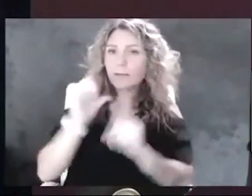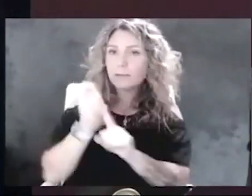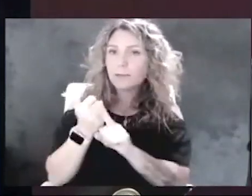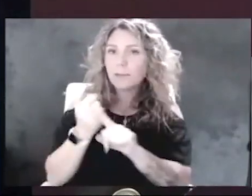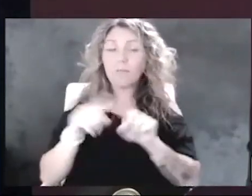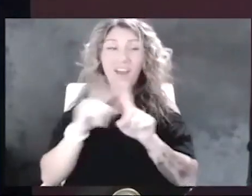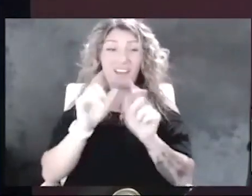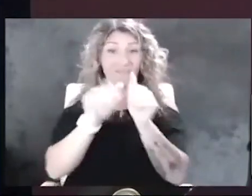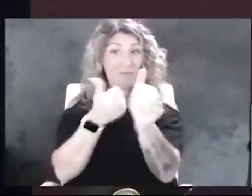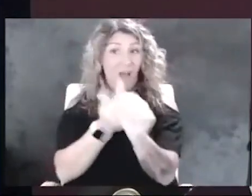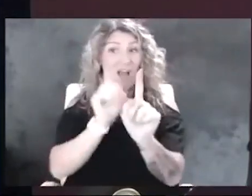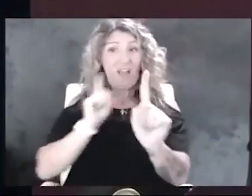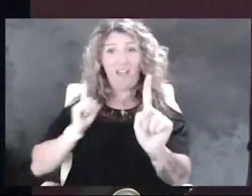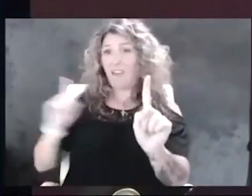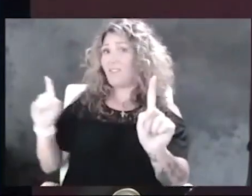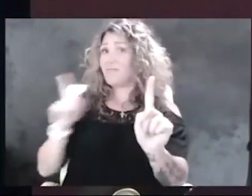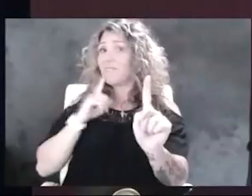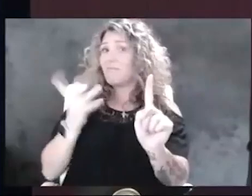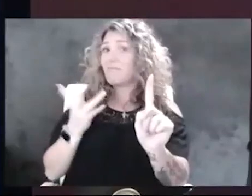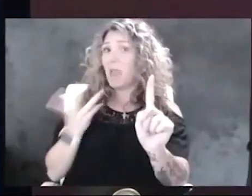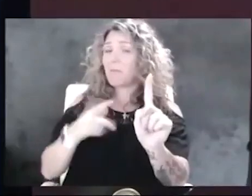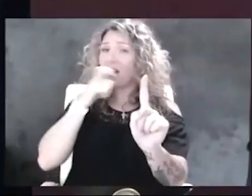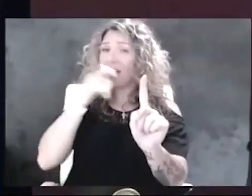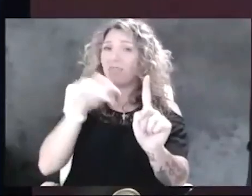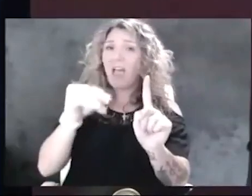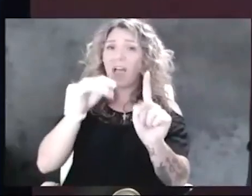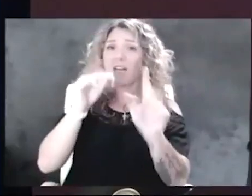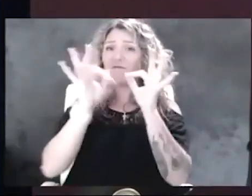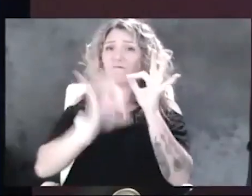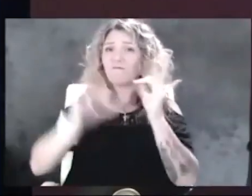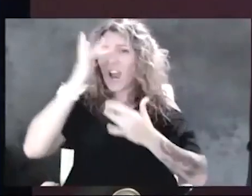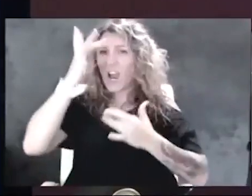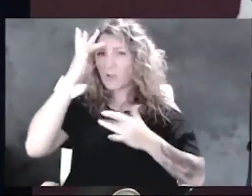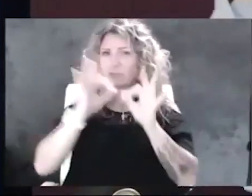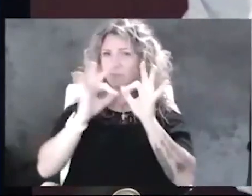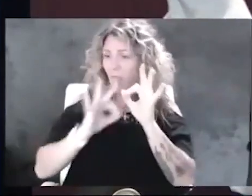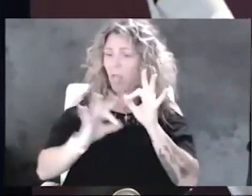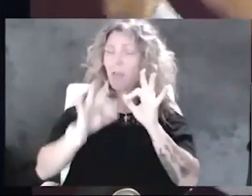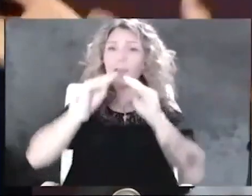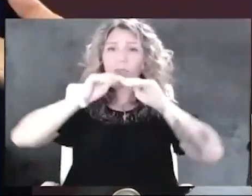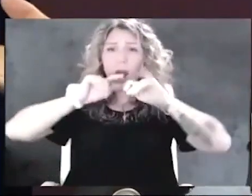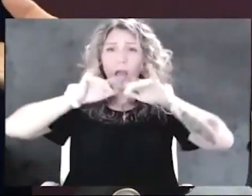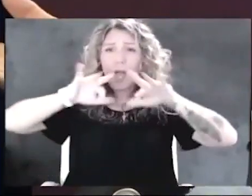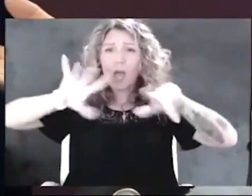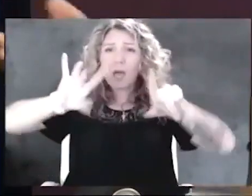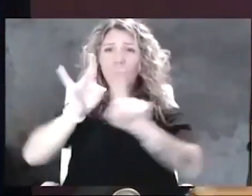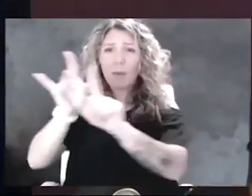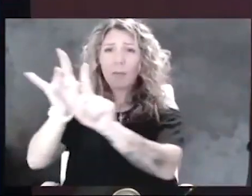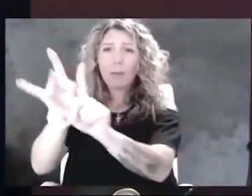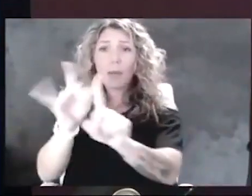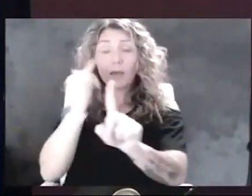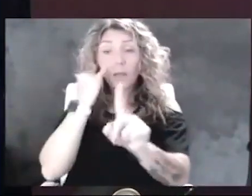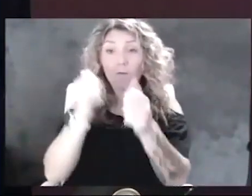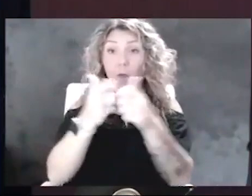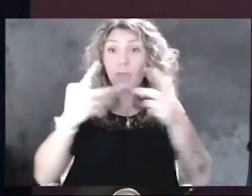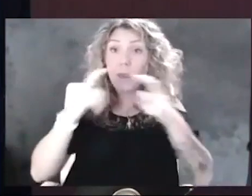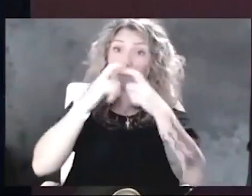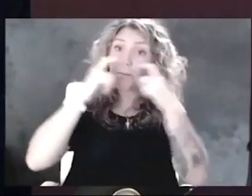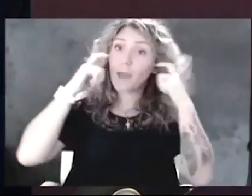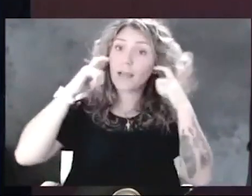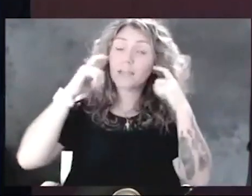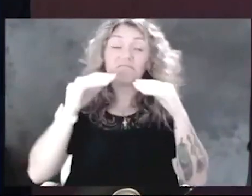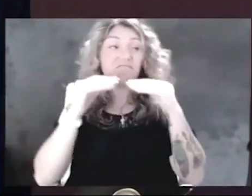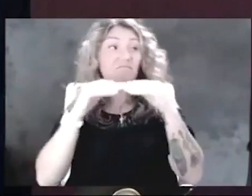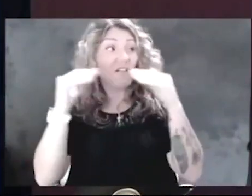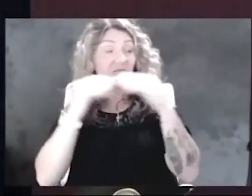that viral load may not penetrate and make you infected. Whereas if you didn't have a mask on, I think it's fair to ask, I wonder if